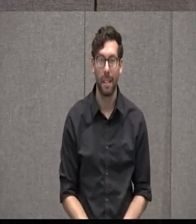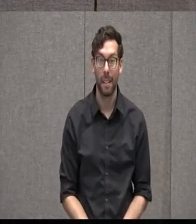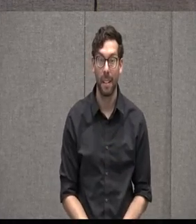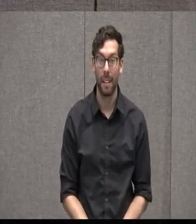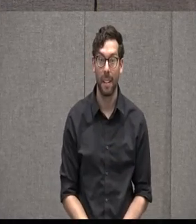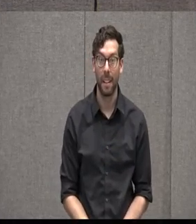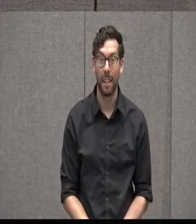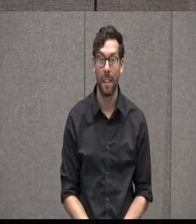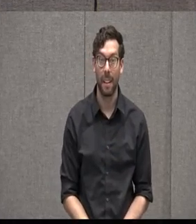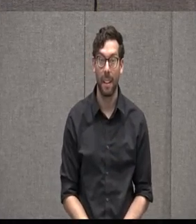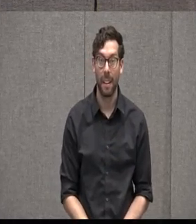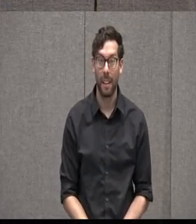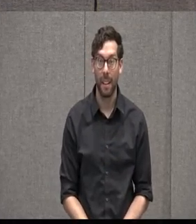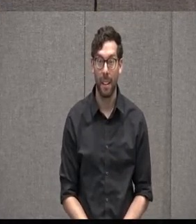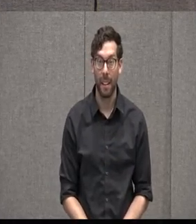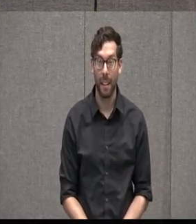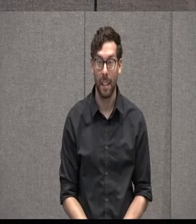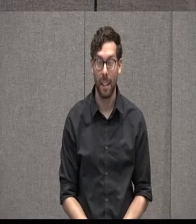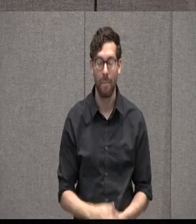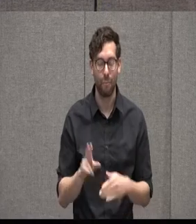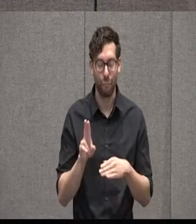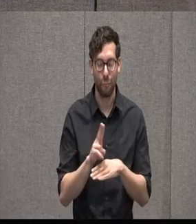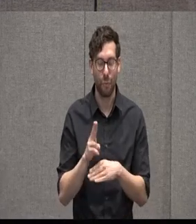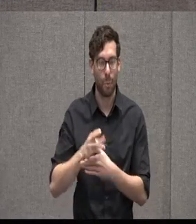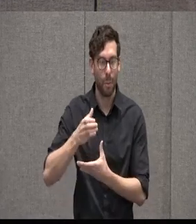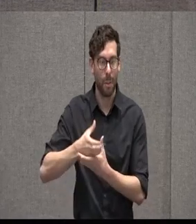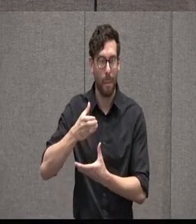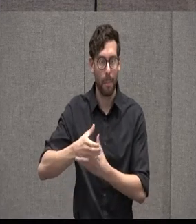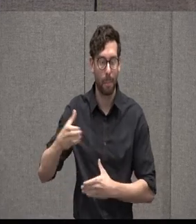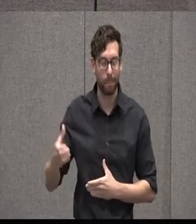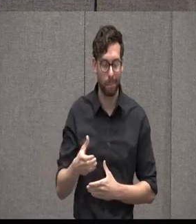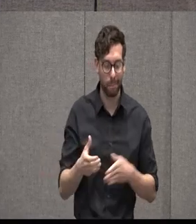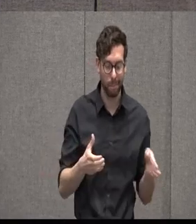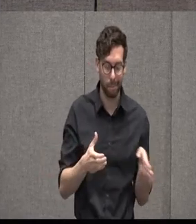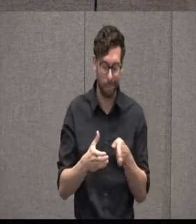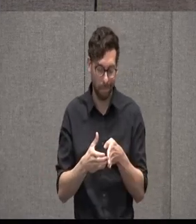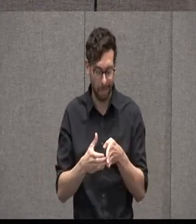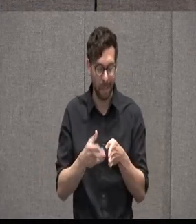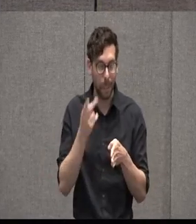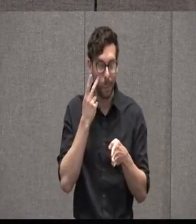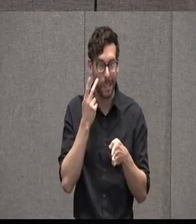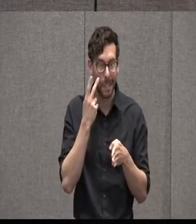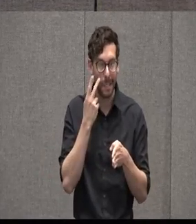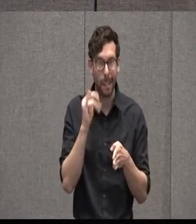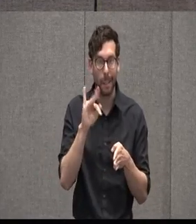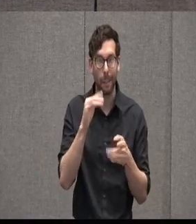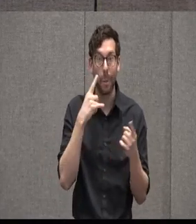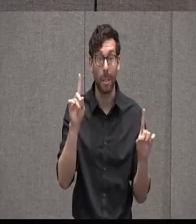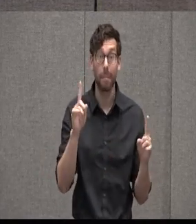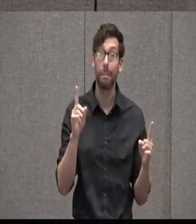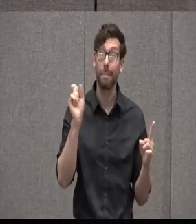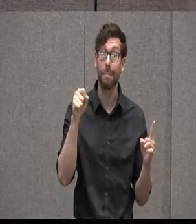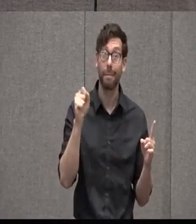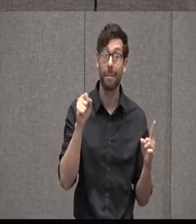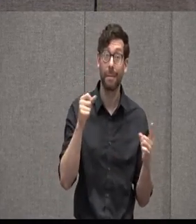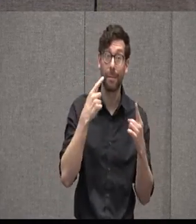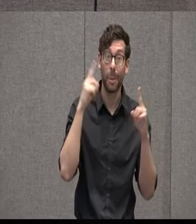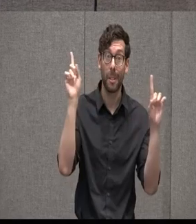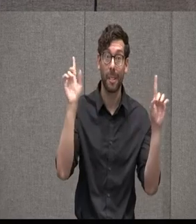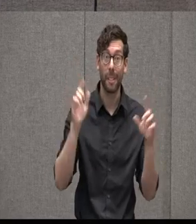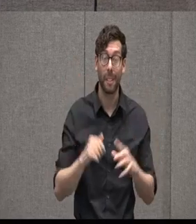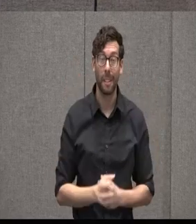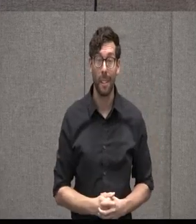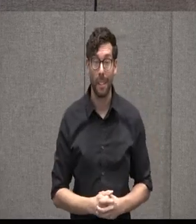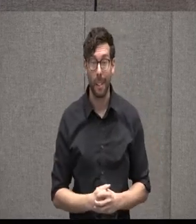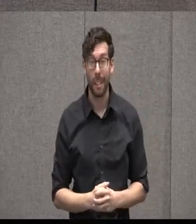If I can get it to stand up. Here, I'll put it against this cup and see if it attracts it. It did. Let's